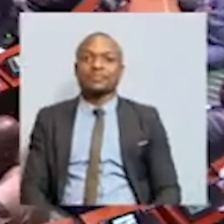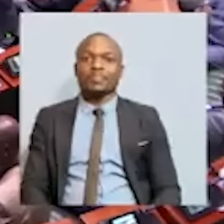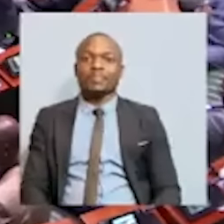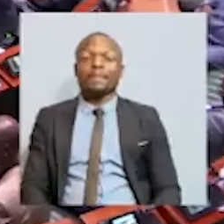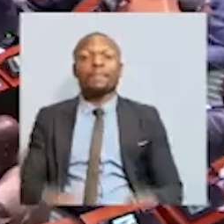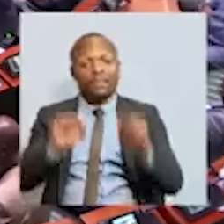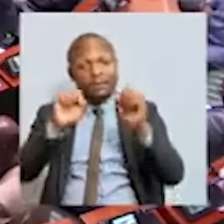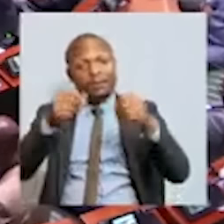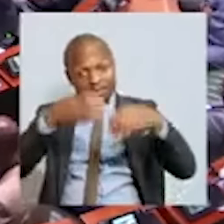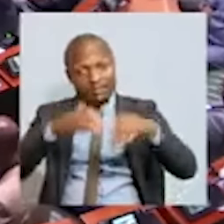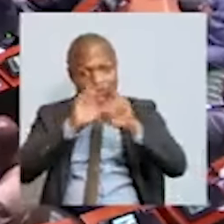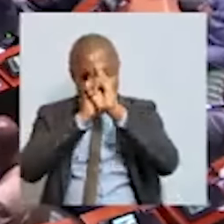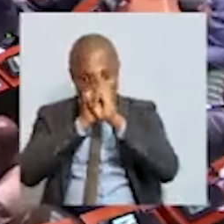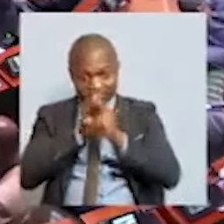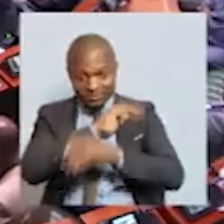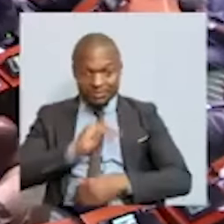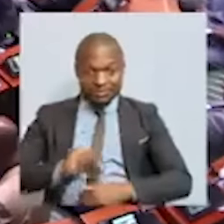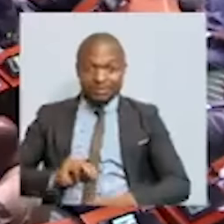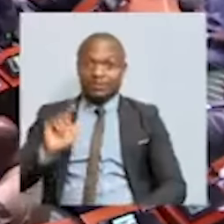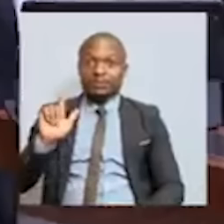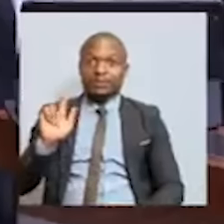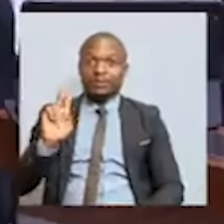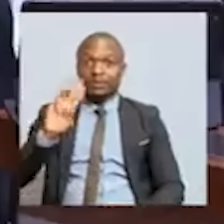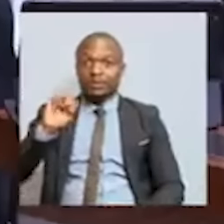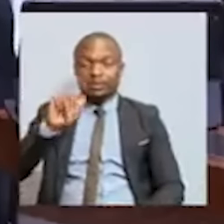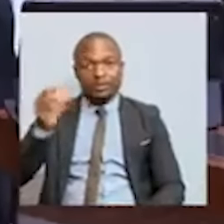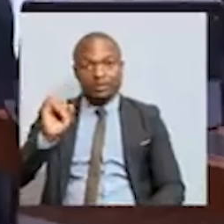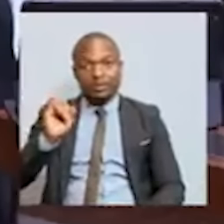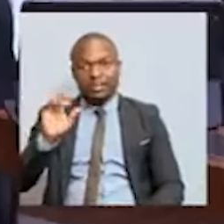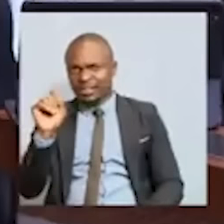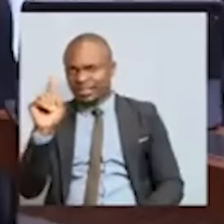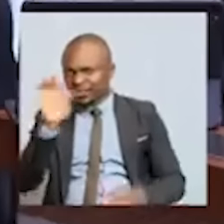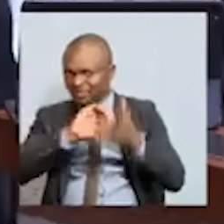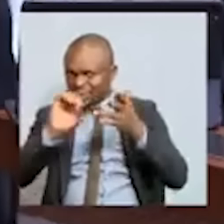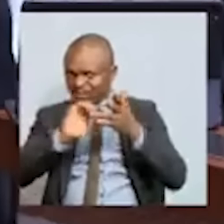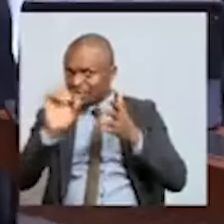You may continue, honorable member, for Lumezi. When is the 11th of October,